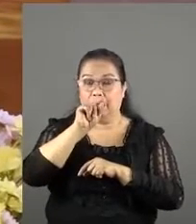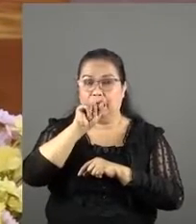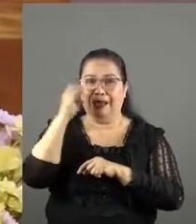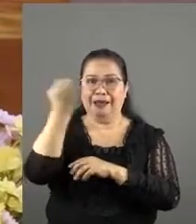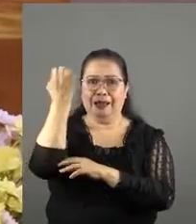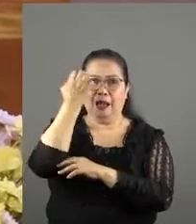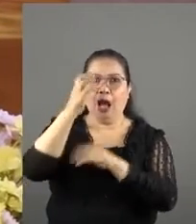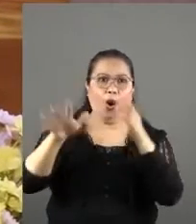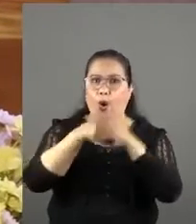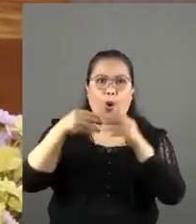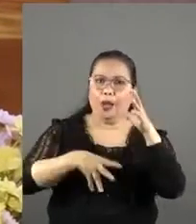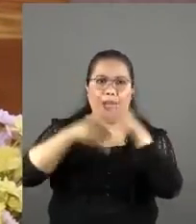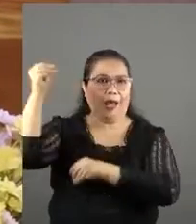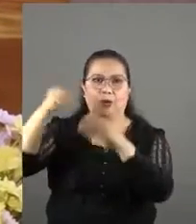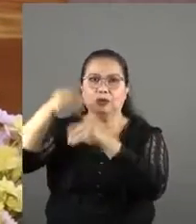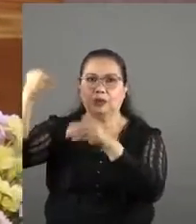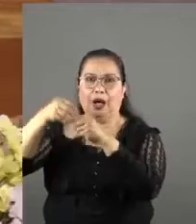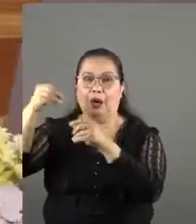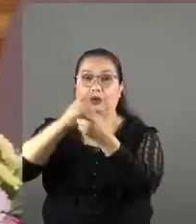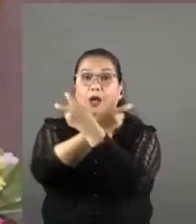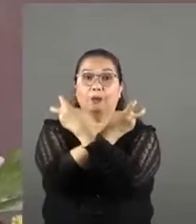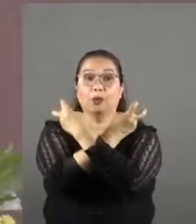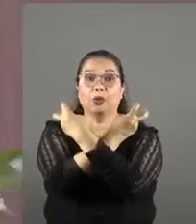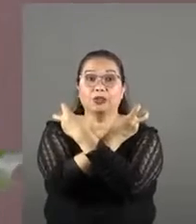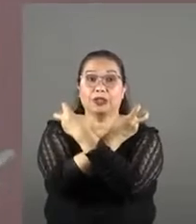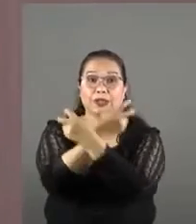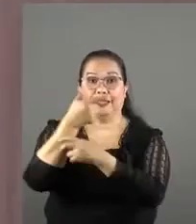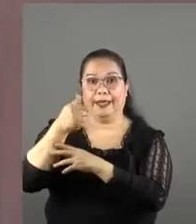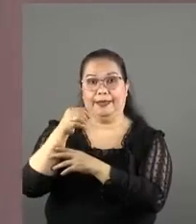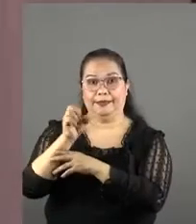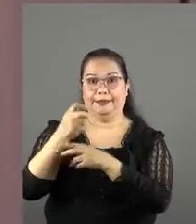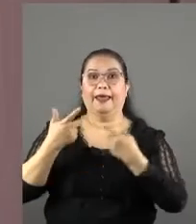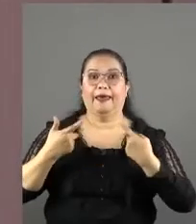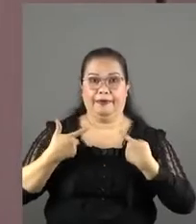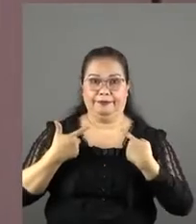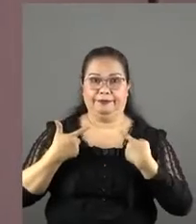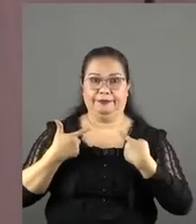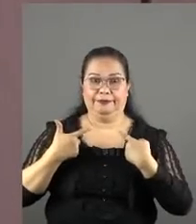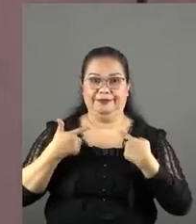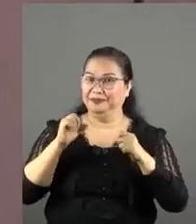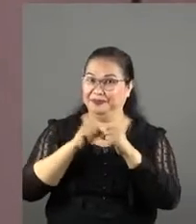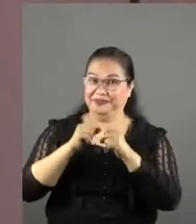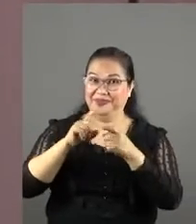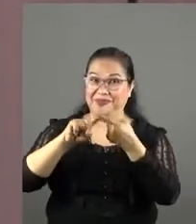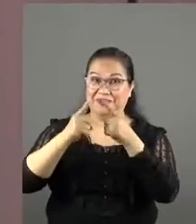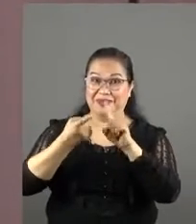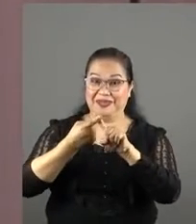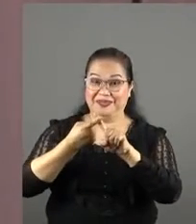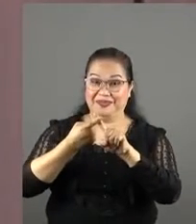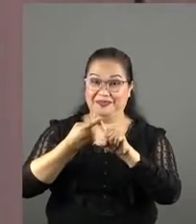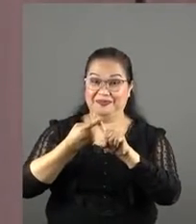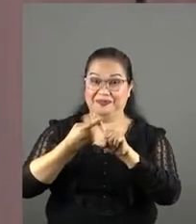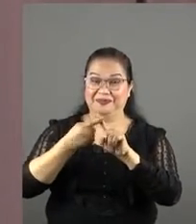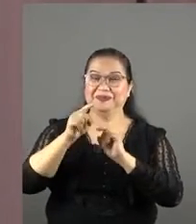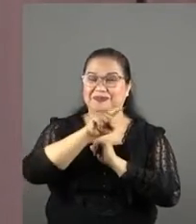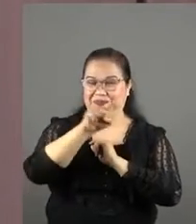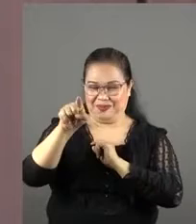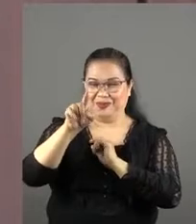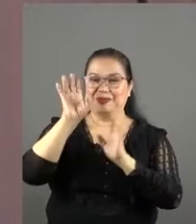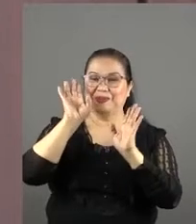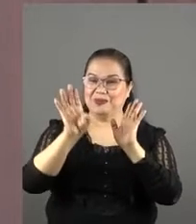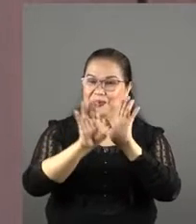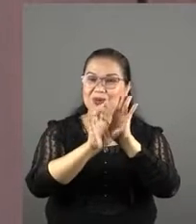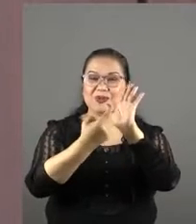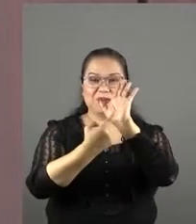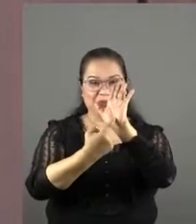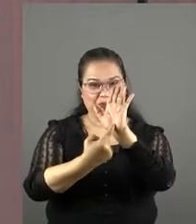emergency, everybody out. Why did I use that? Friends, this is a picture